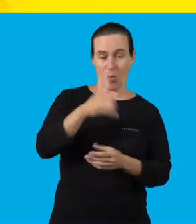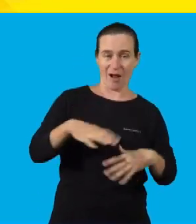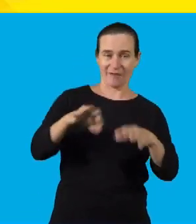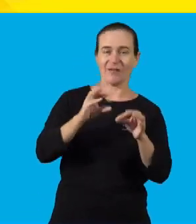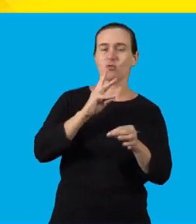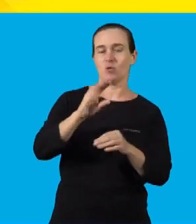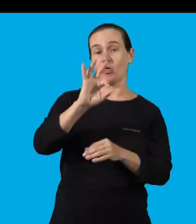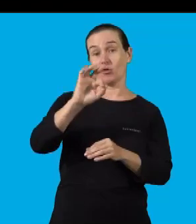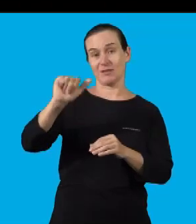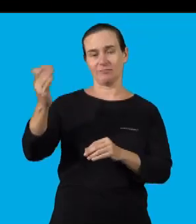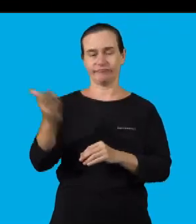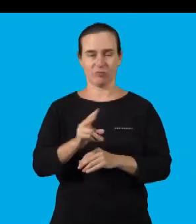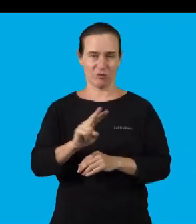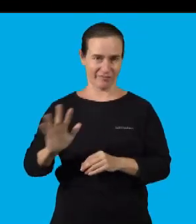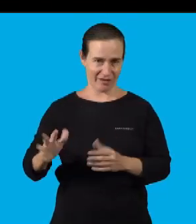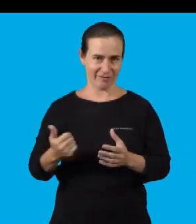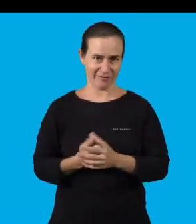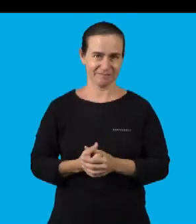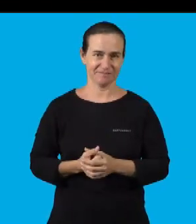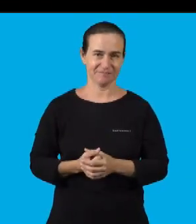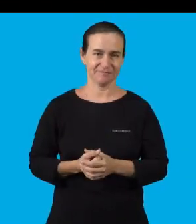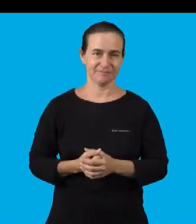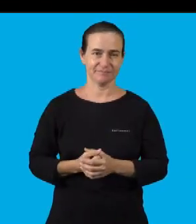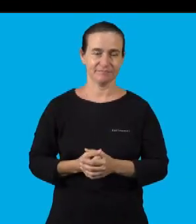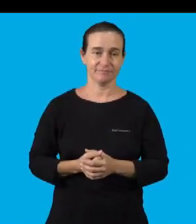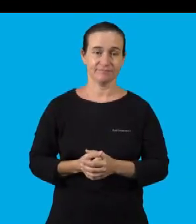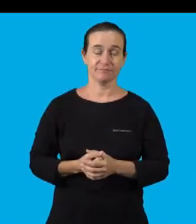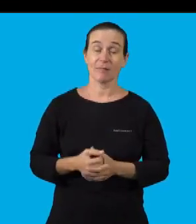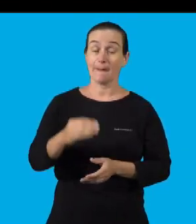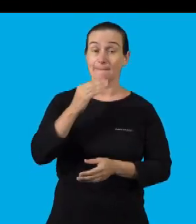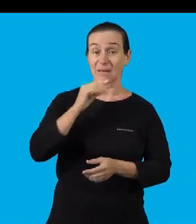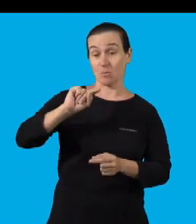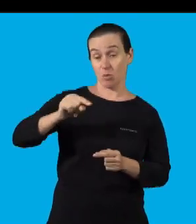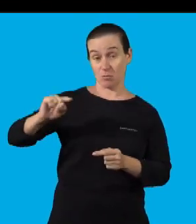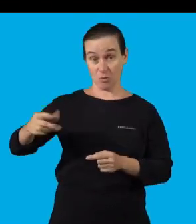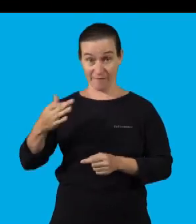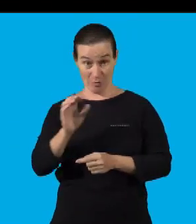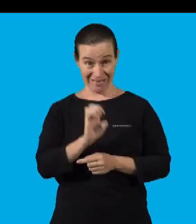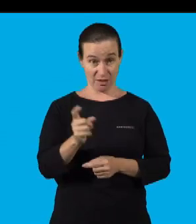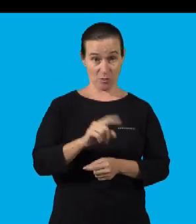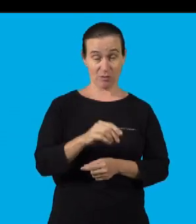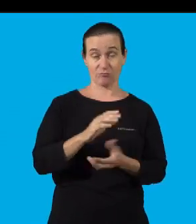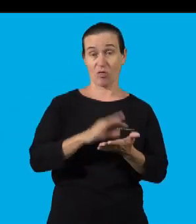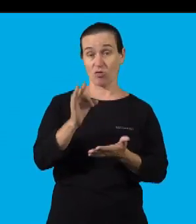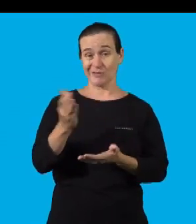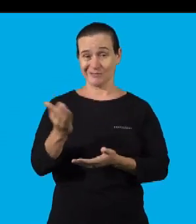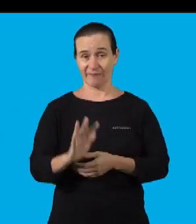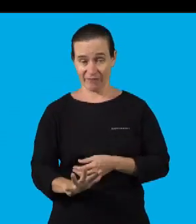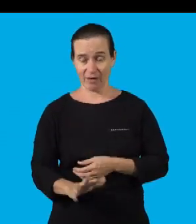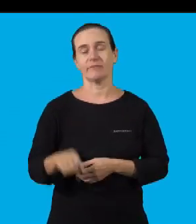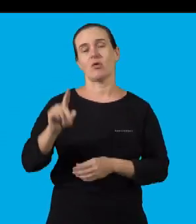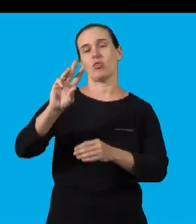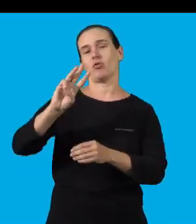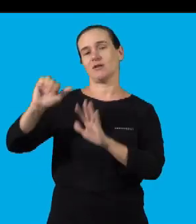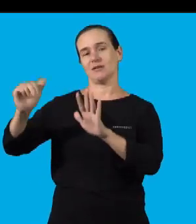y value is 36 over 25. And of course that means that the coordinates of E is